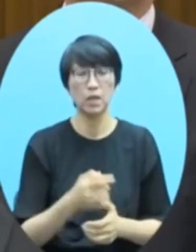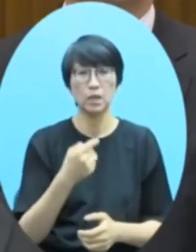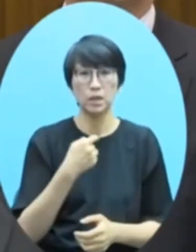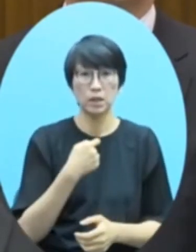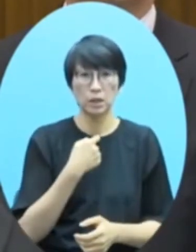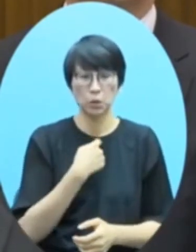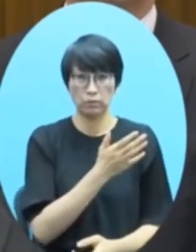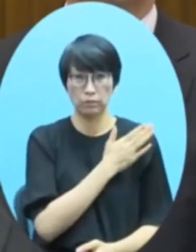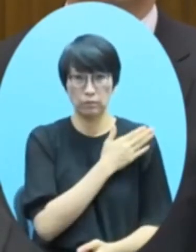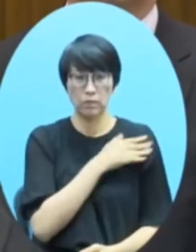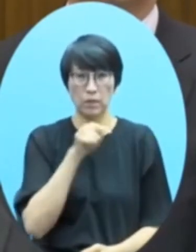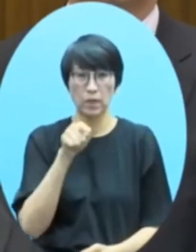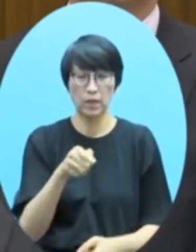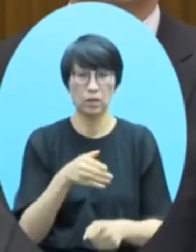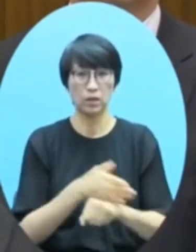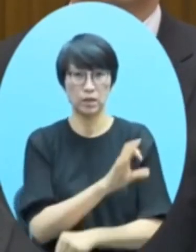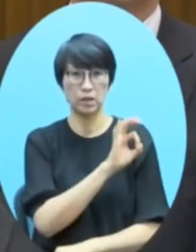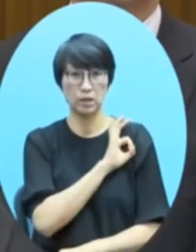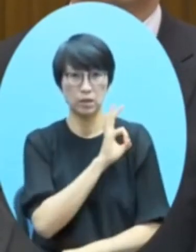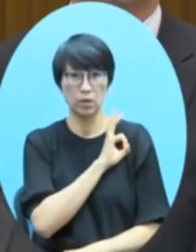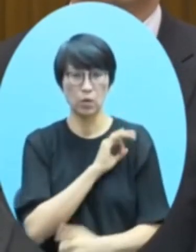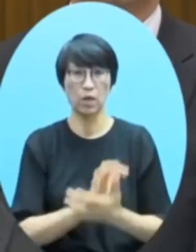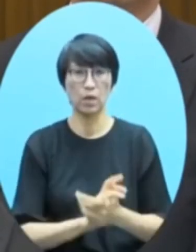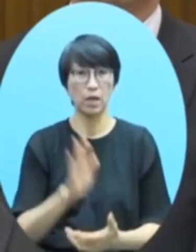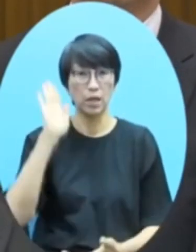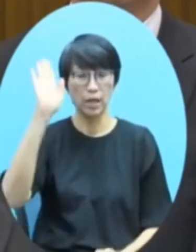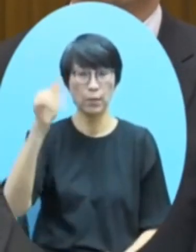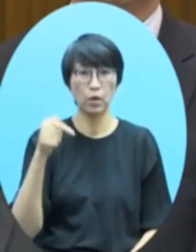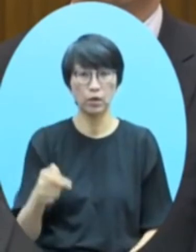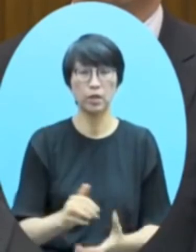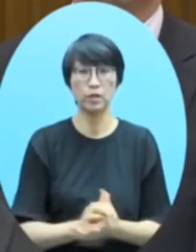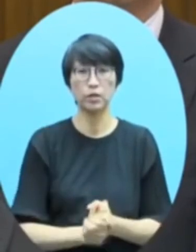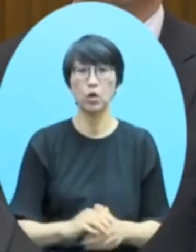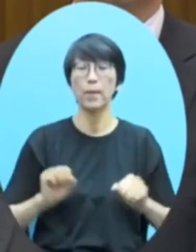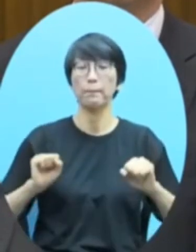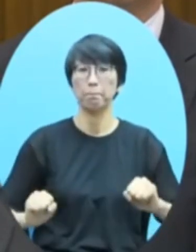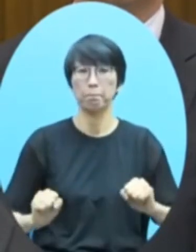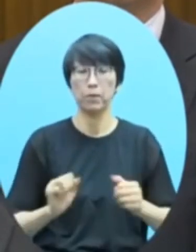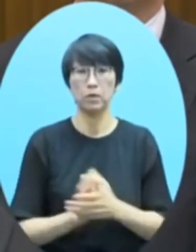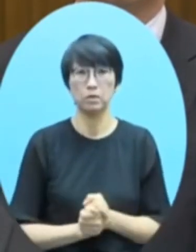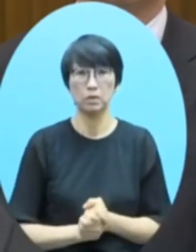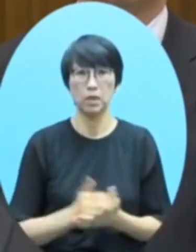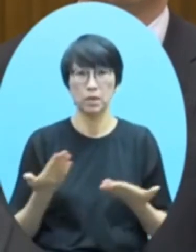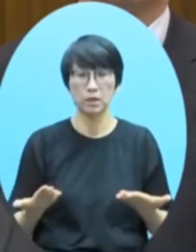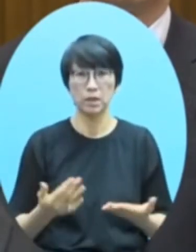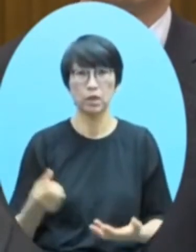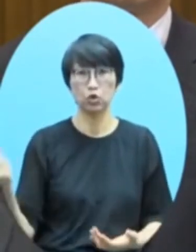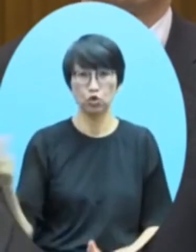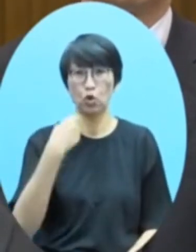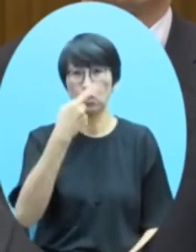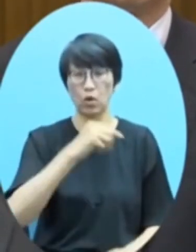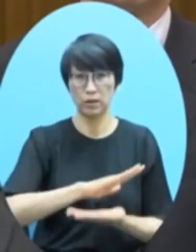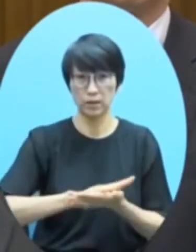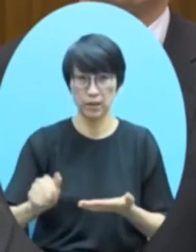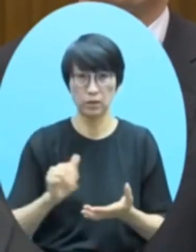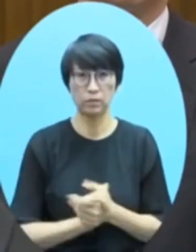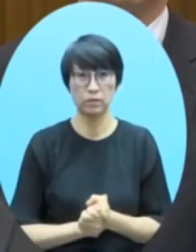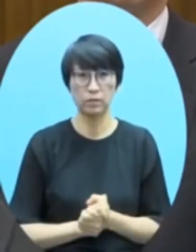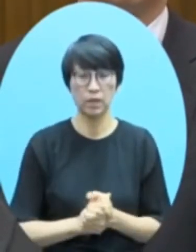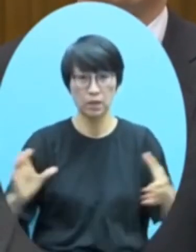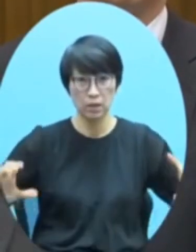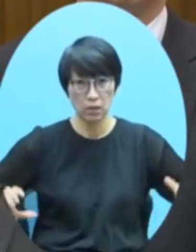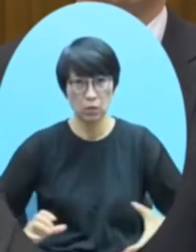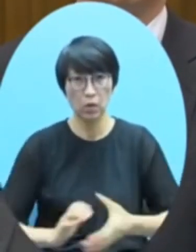stake in this society would like us to defend. So let me make this plea again. Please rally